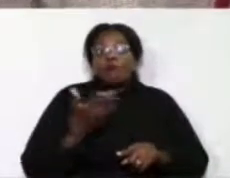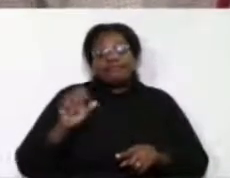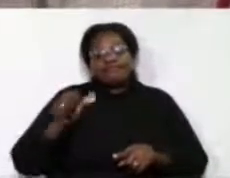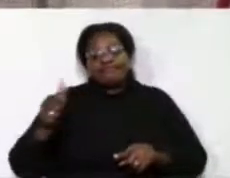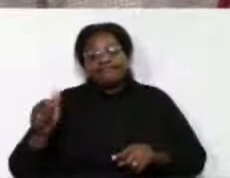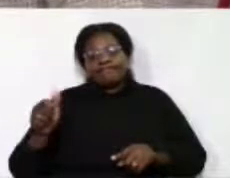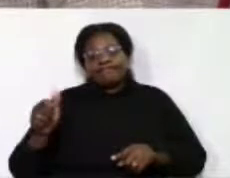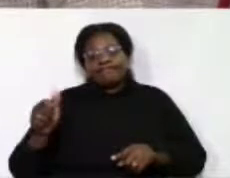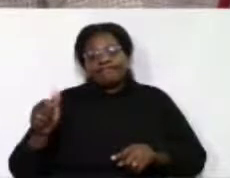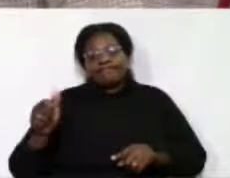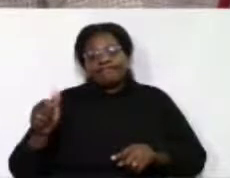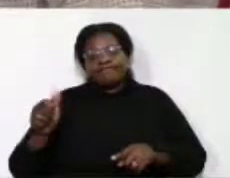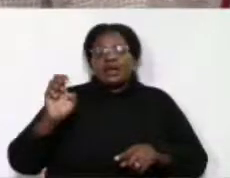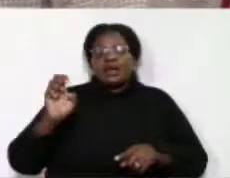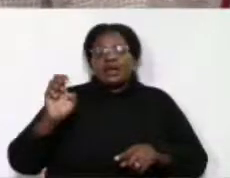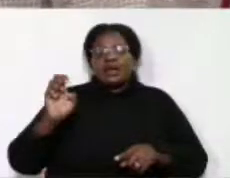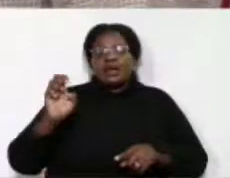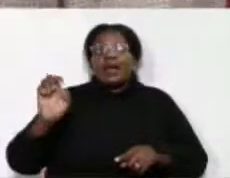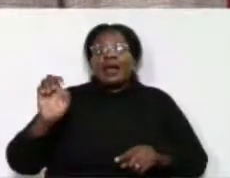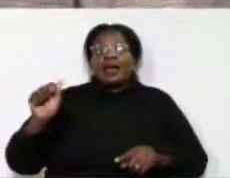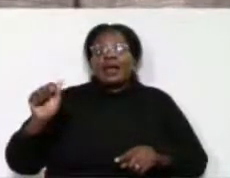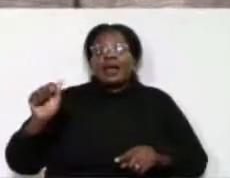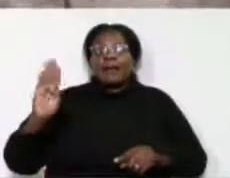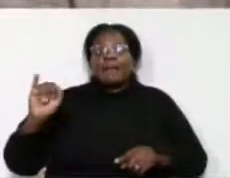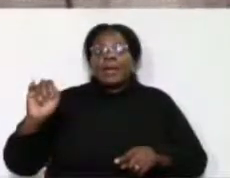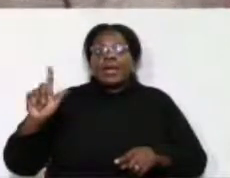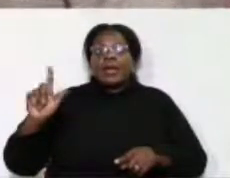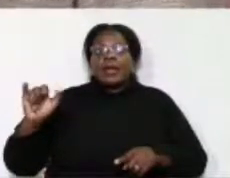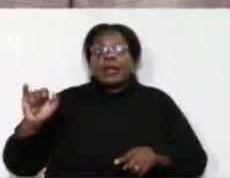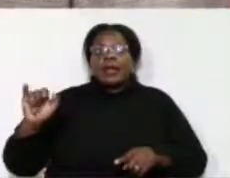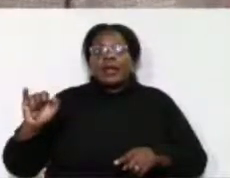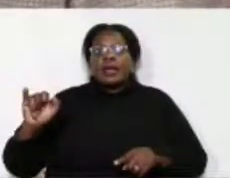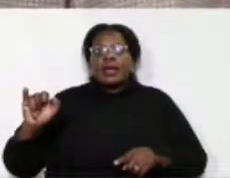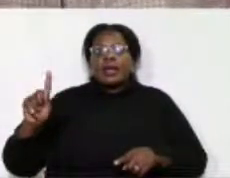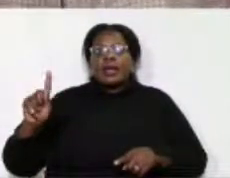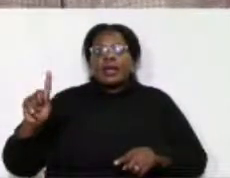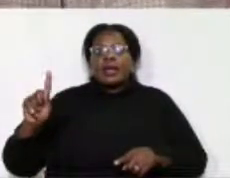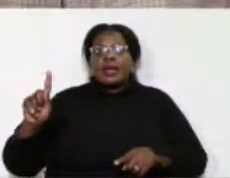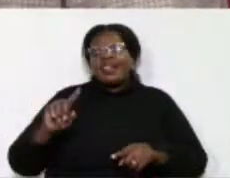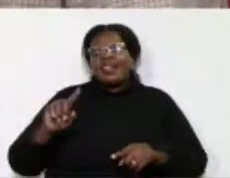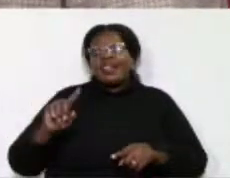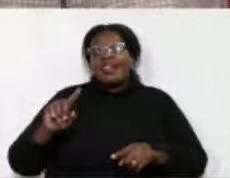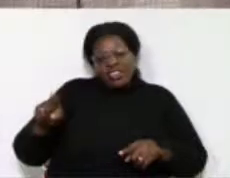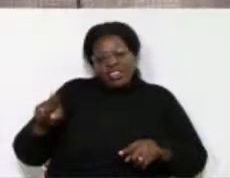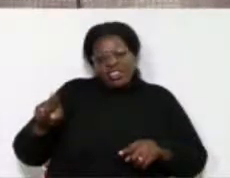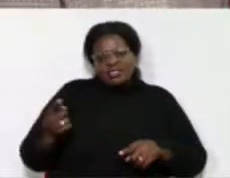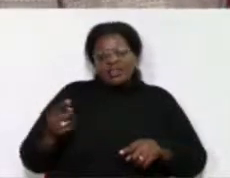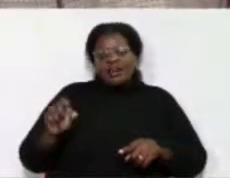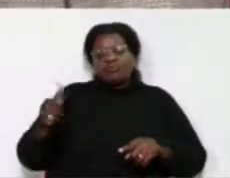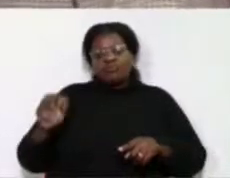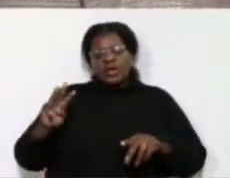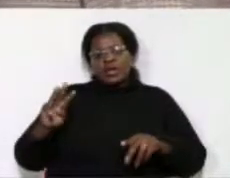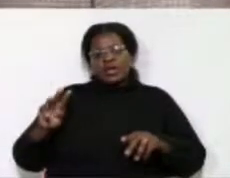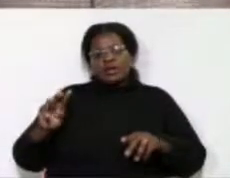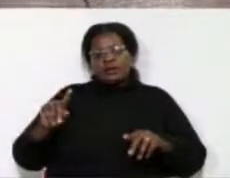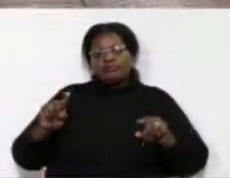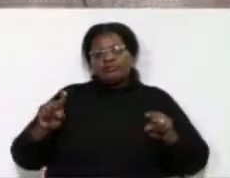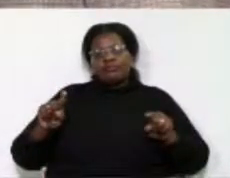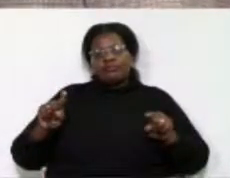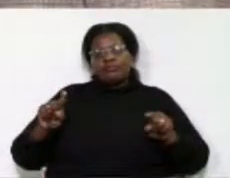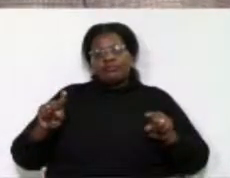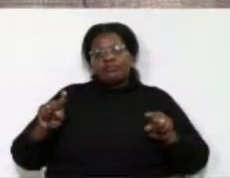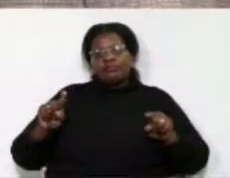important. Well, we all have friends that drink too much and we call them a liability, because they're like, maybe start a fight in the pub or something, and they're like, Esh,